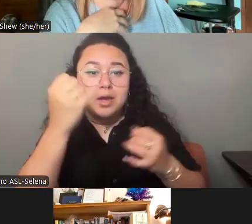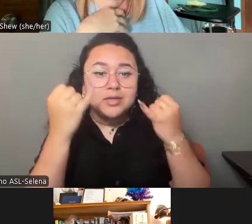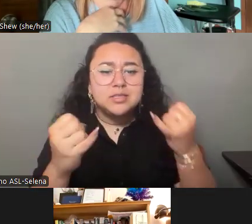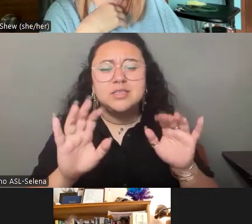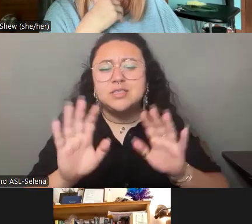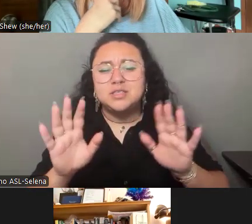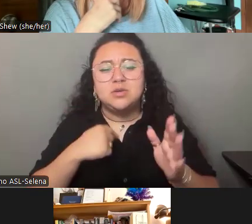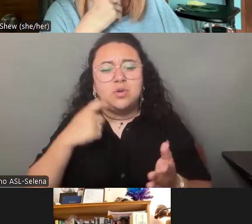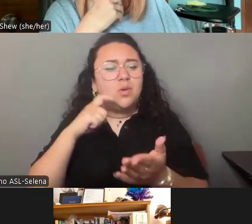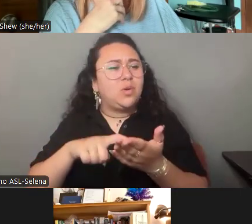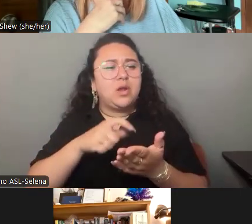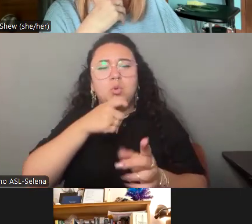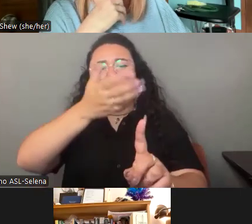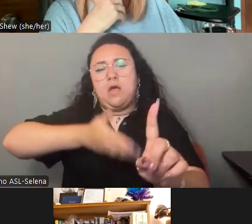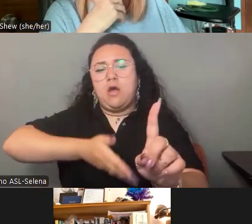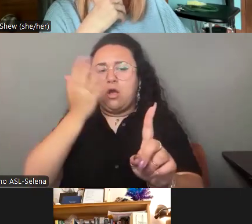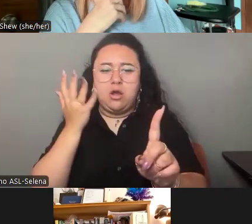they are.